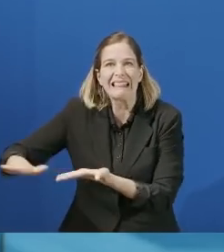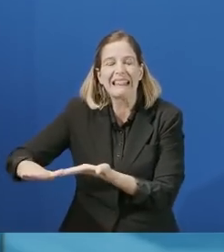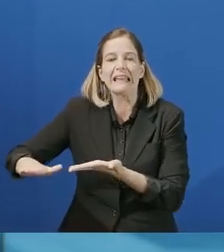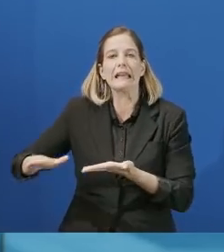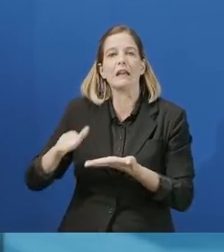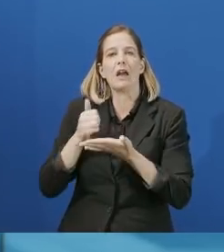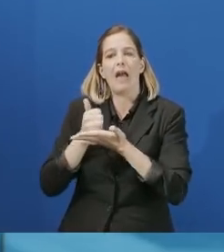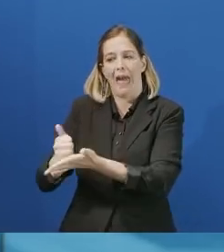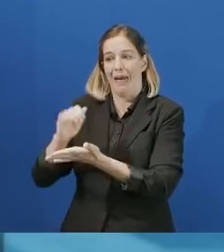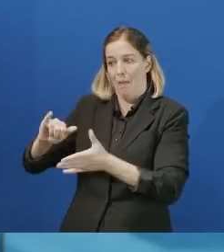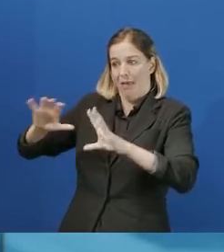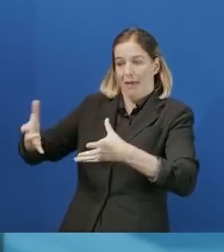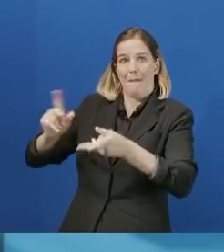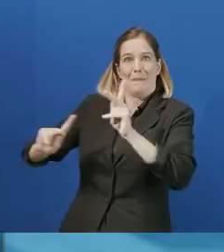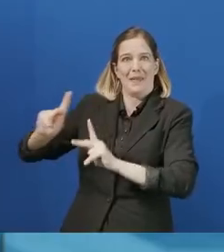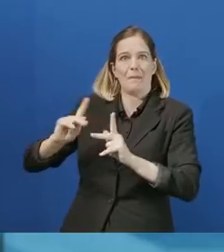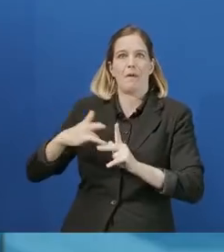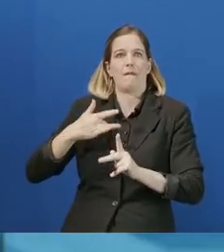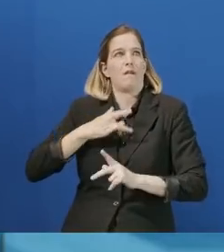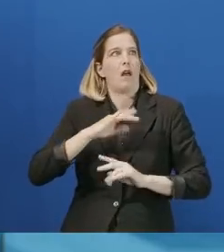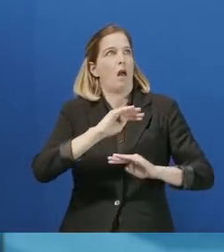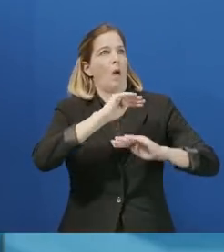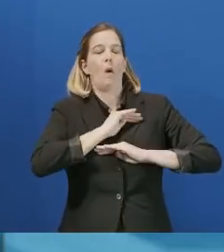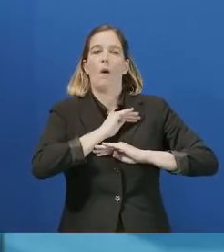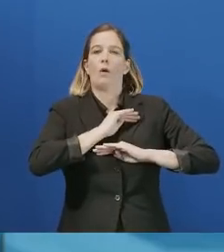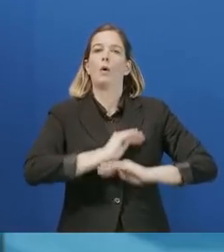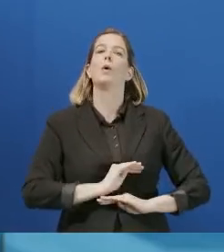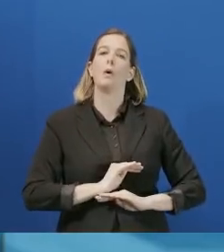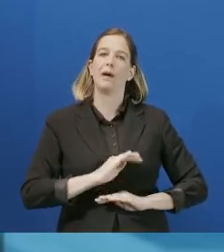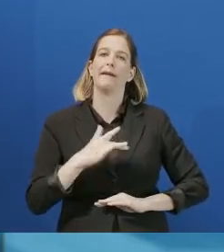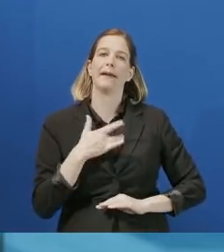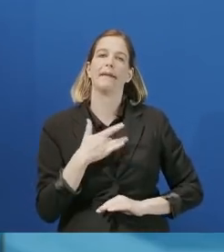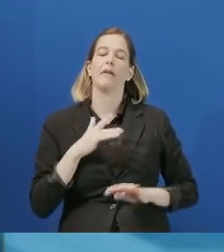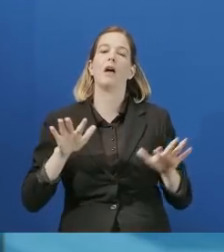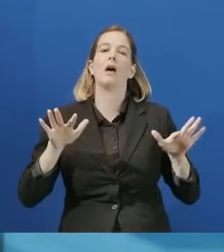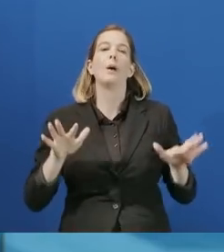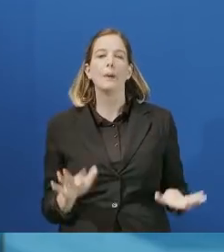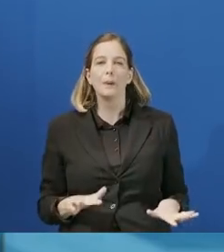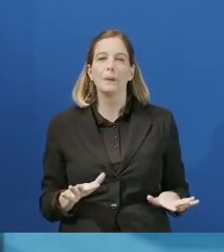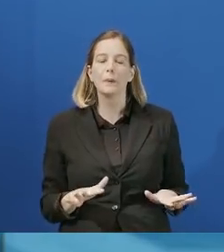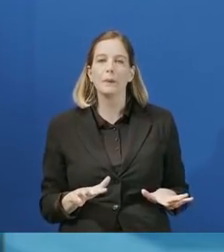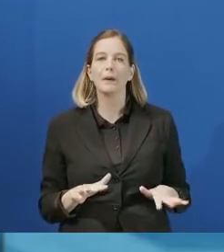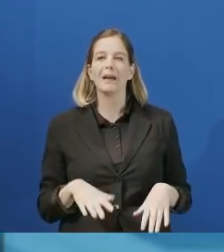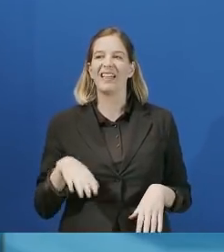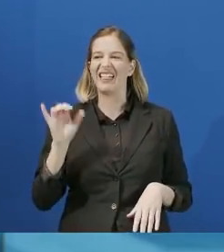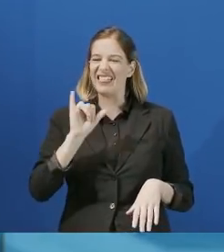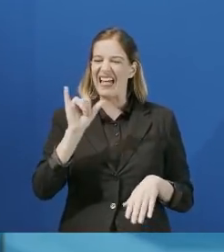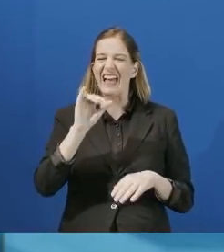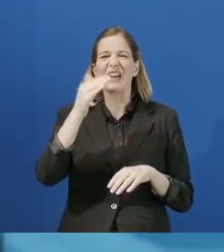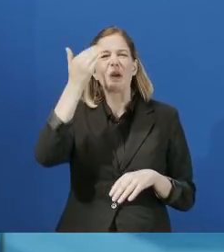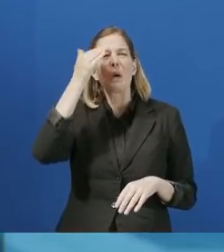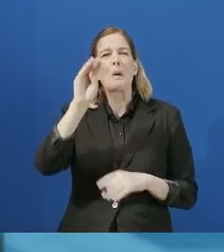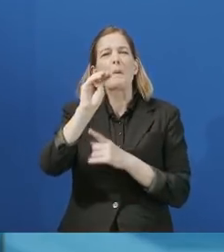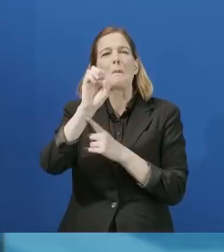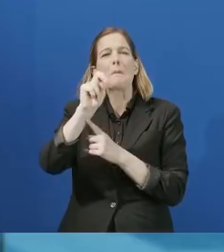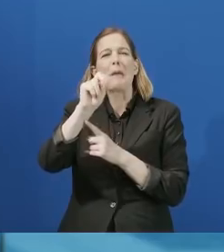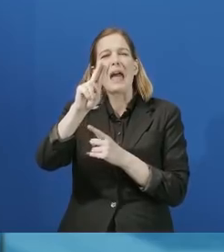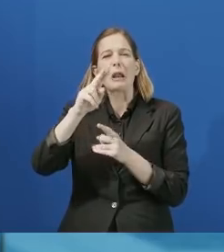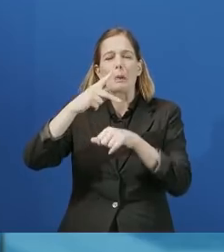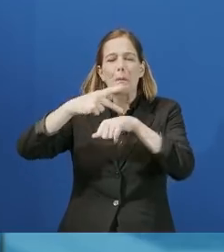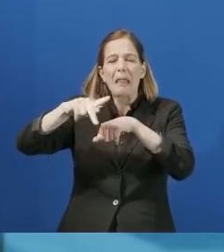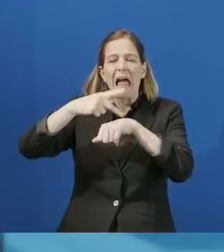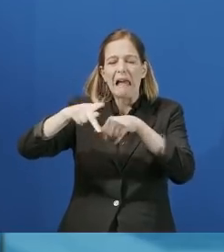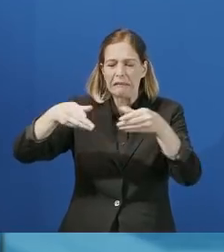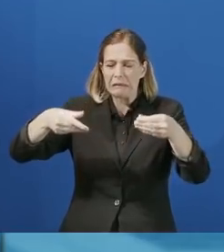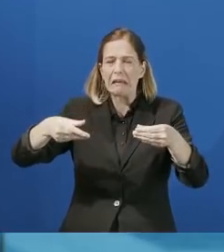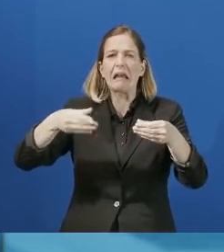concern around the menus and the spread of the virus on the menus. So we're going to work with them and have some